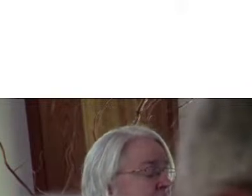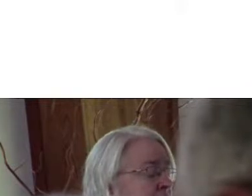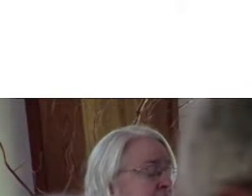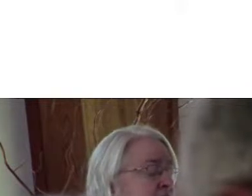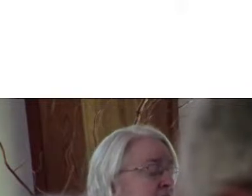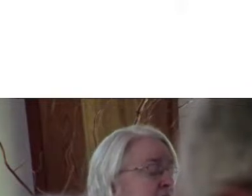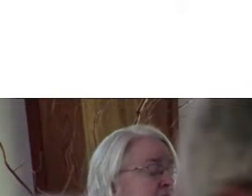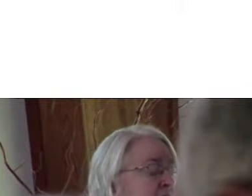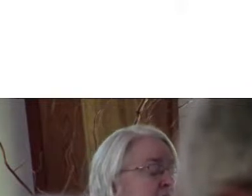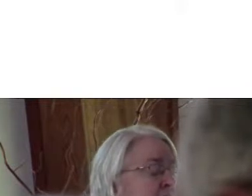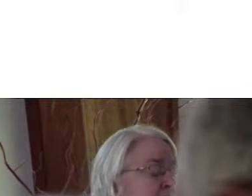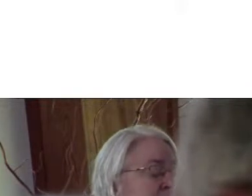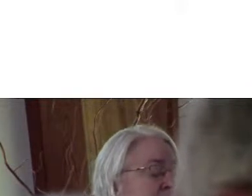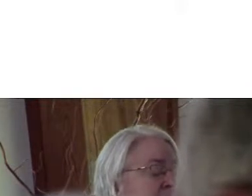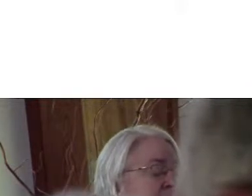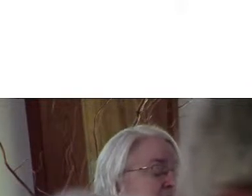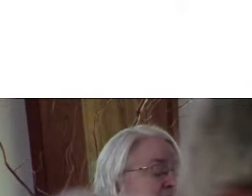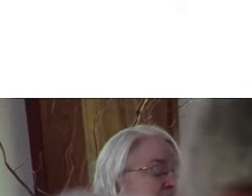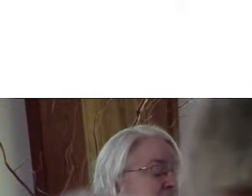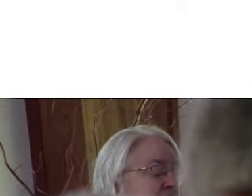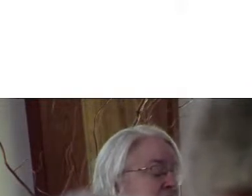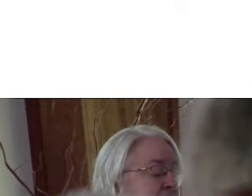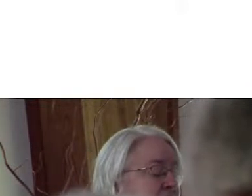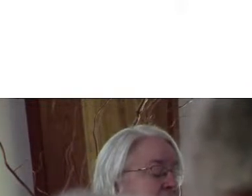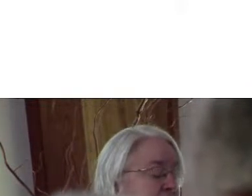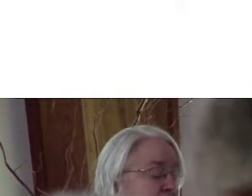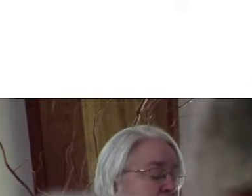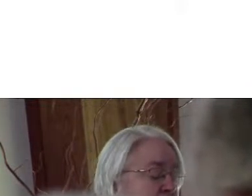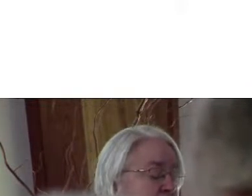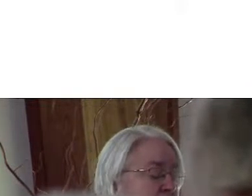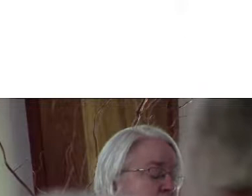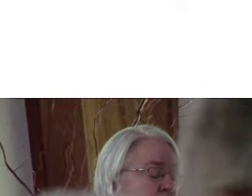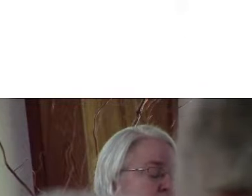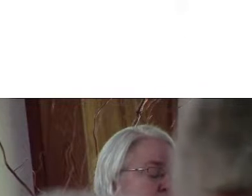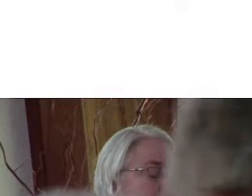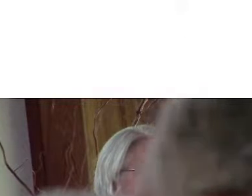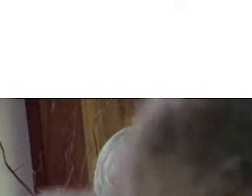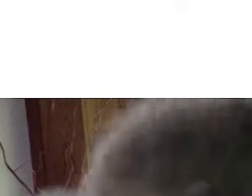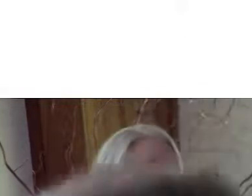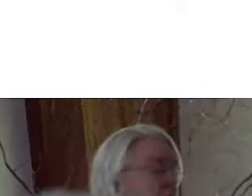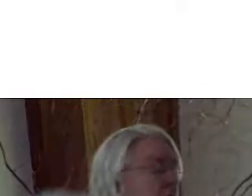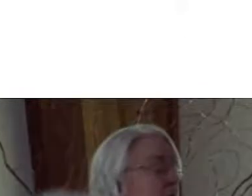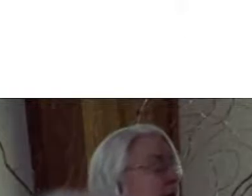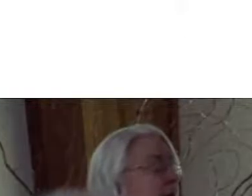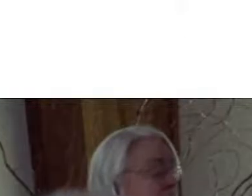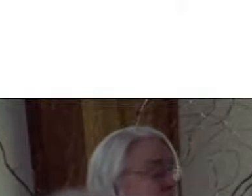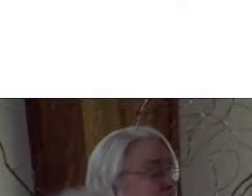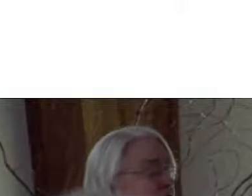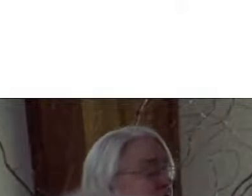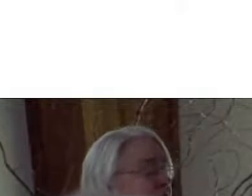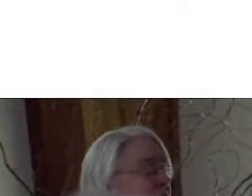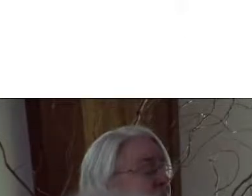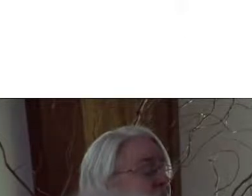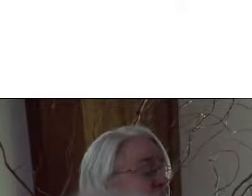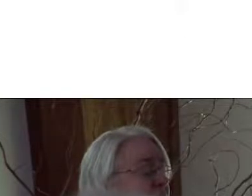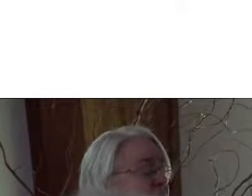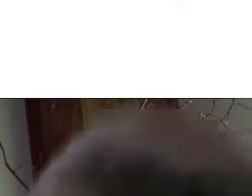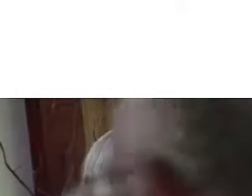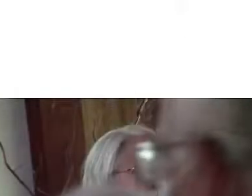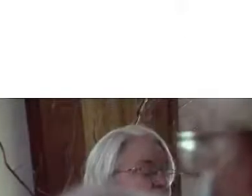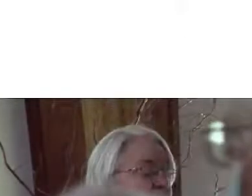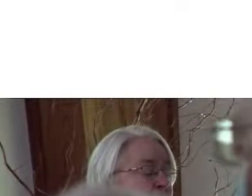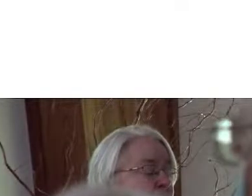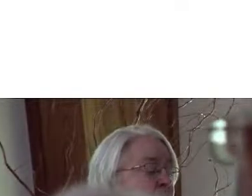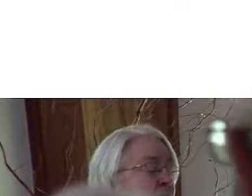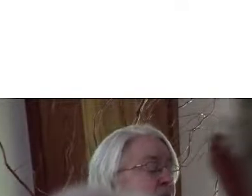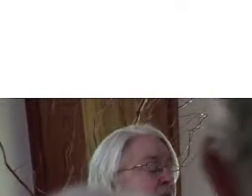well, tell them I said yes to truth. Just as